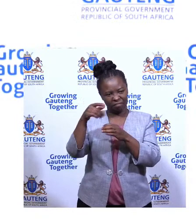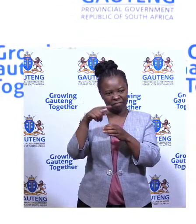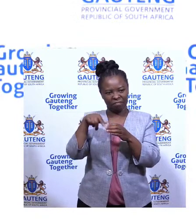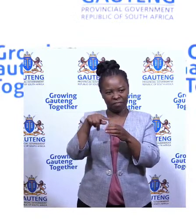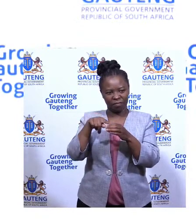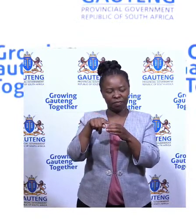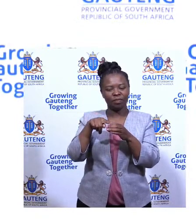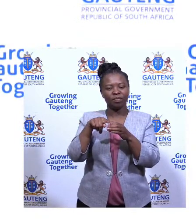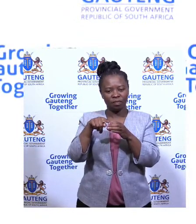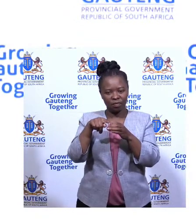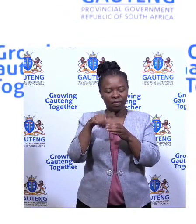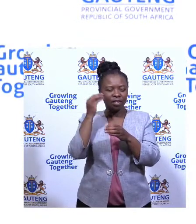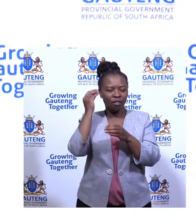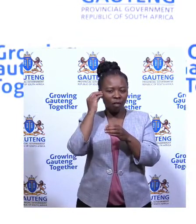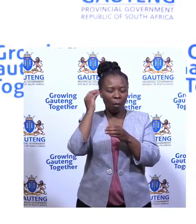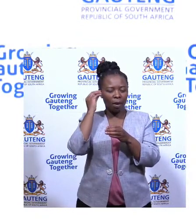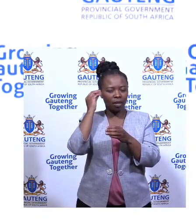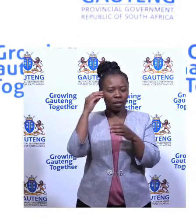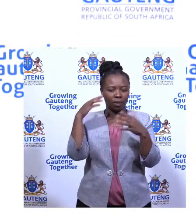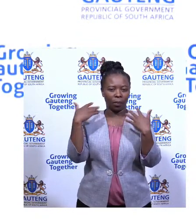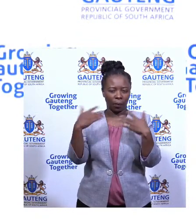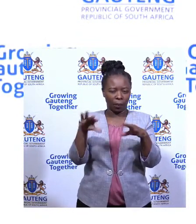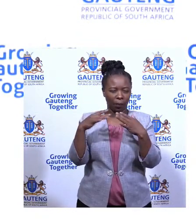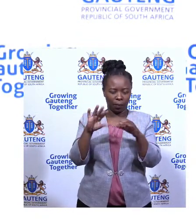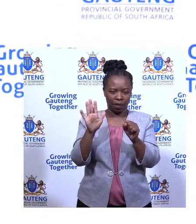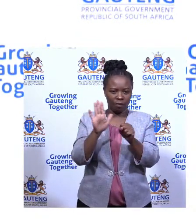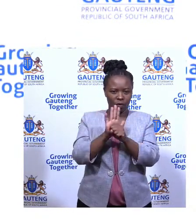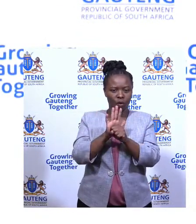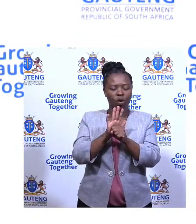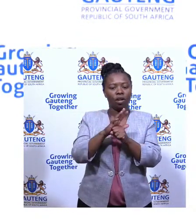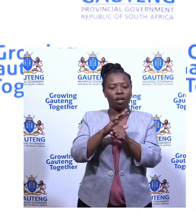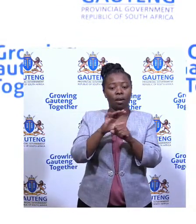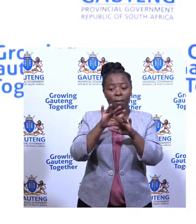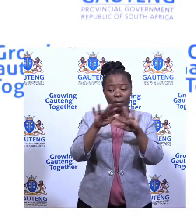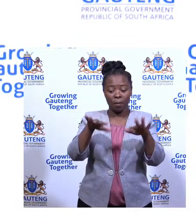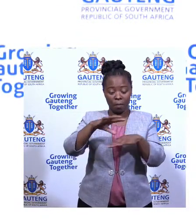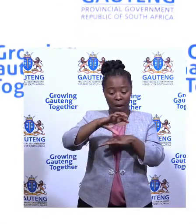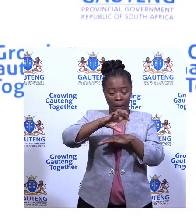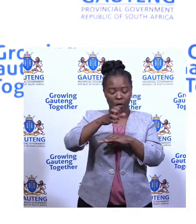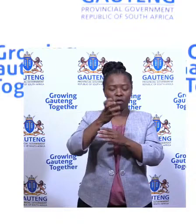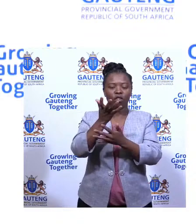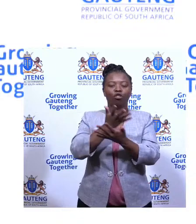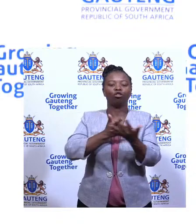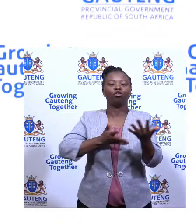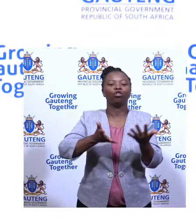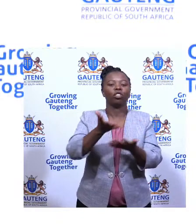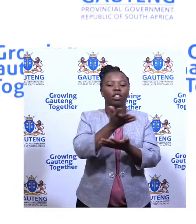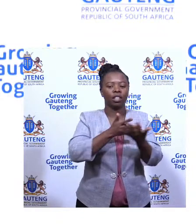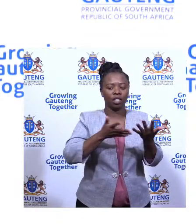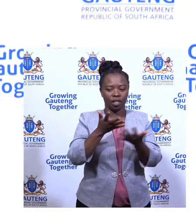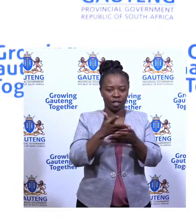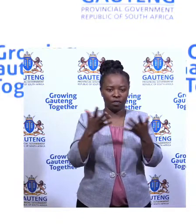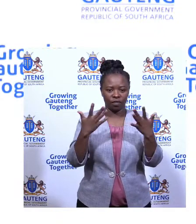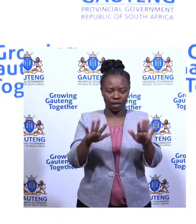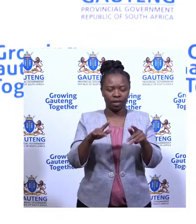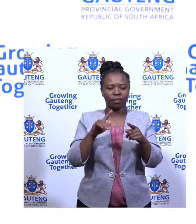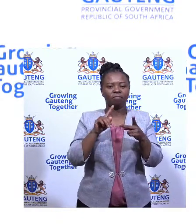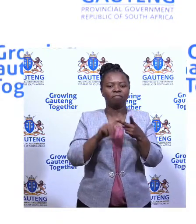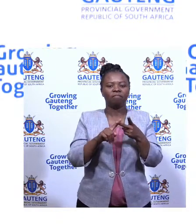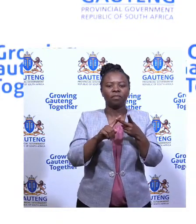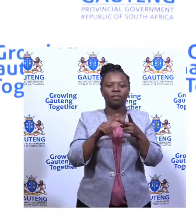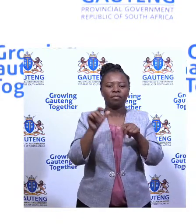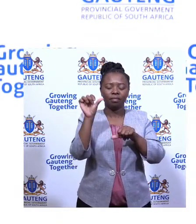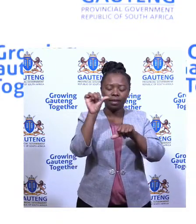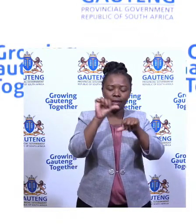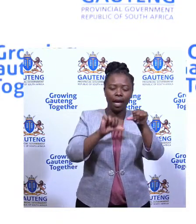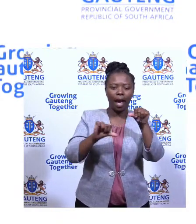that comprehensive information to share with the people of our province, the science behind everything